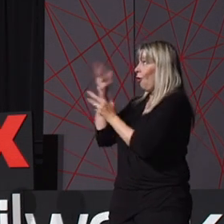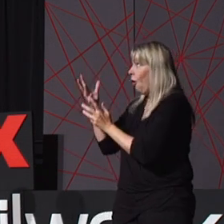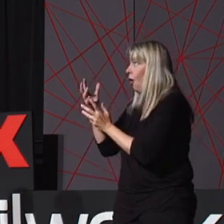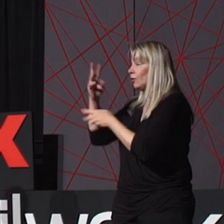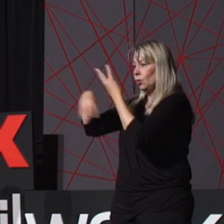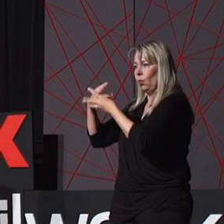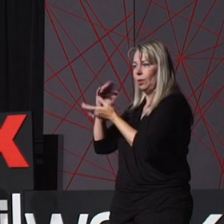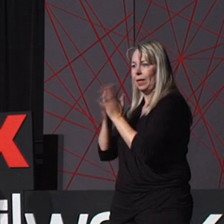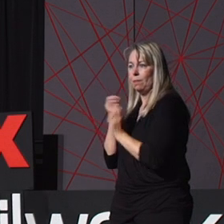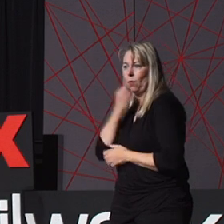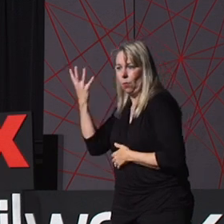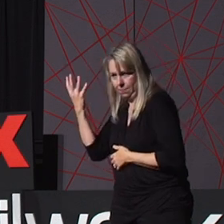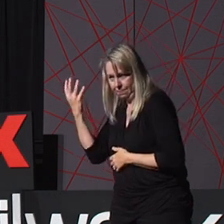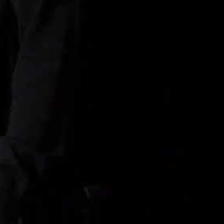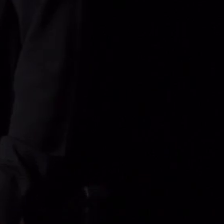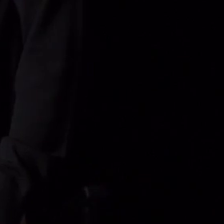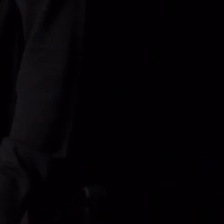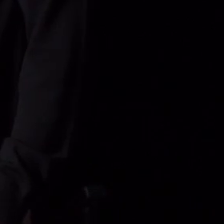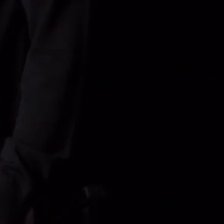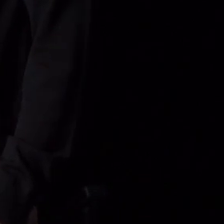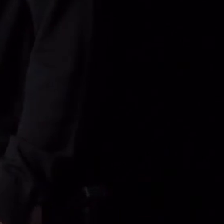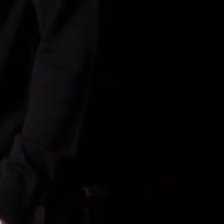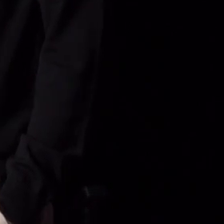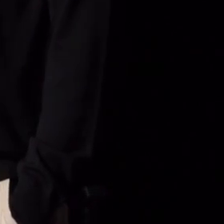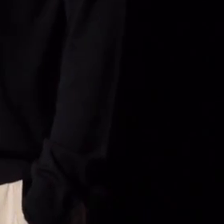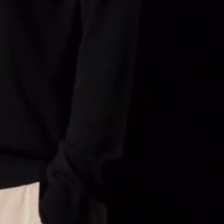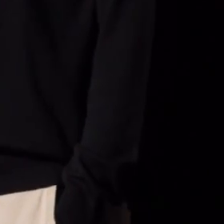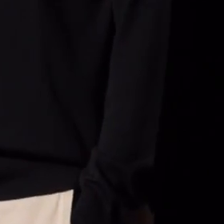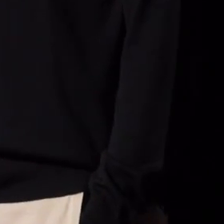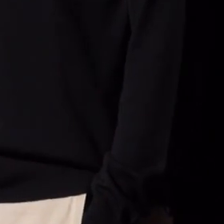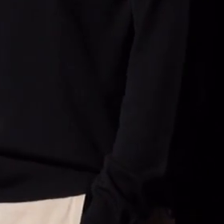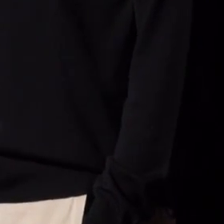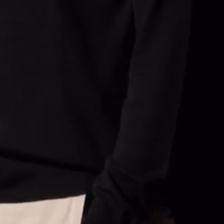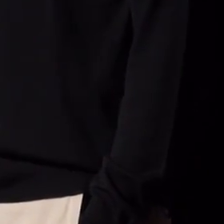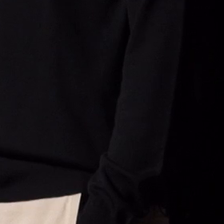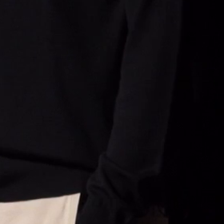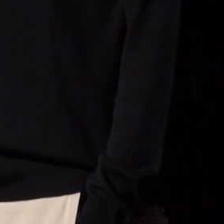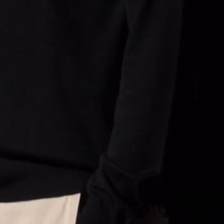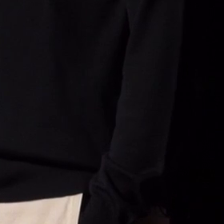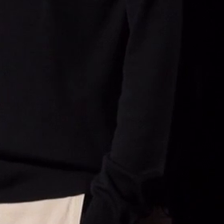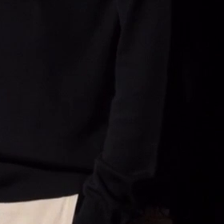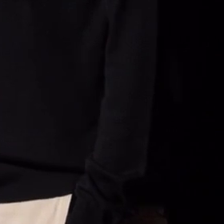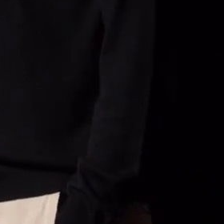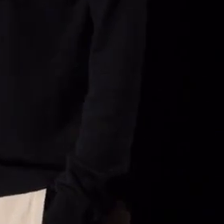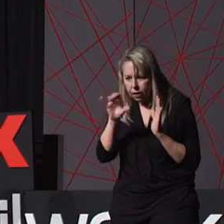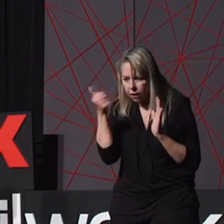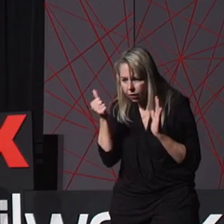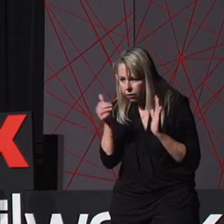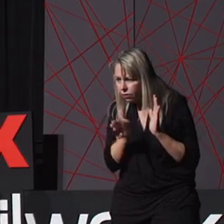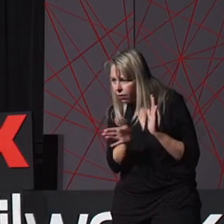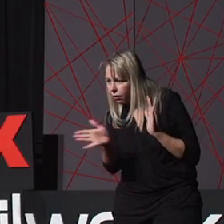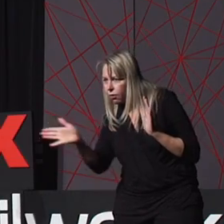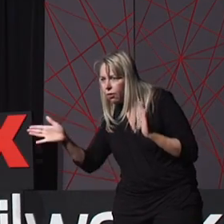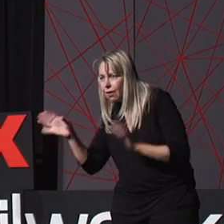idea of accidental discovery is so common in science that the Nobel